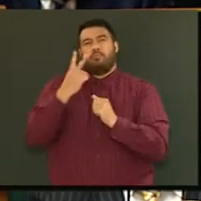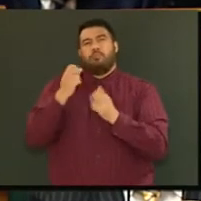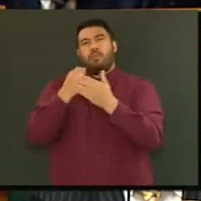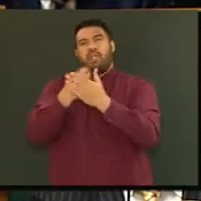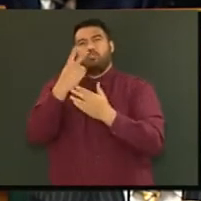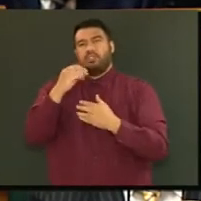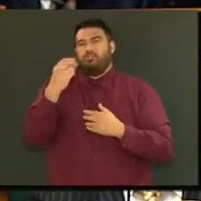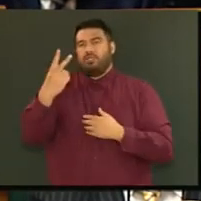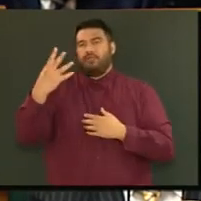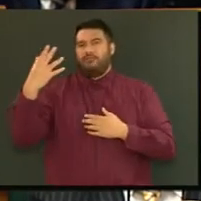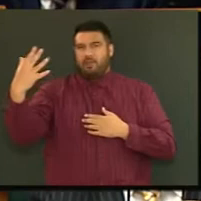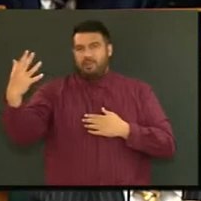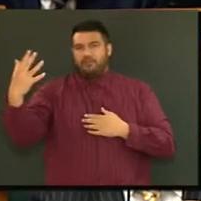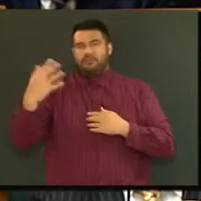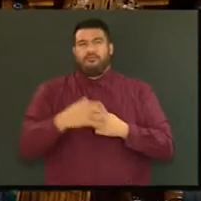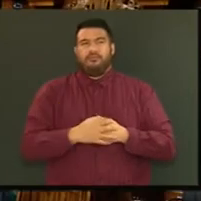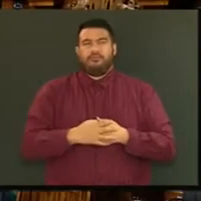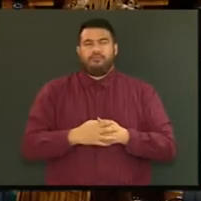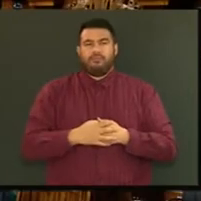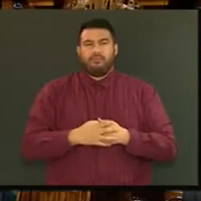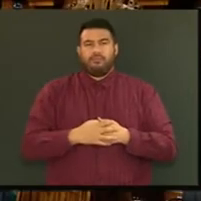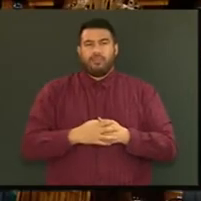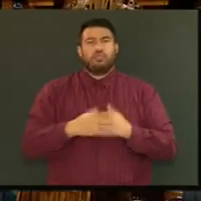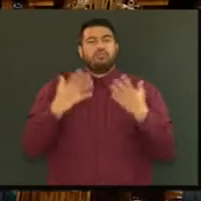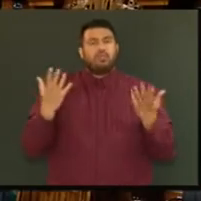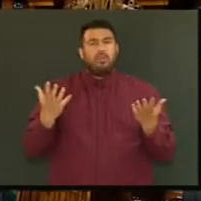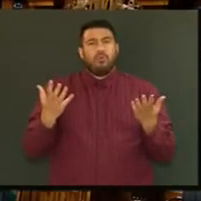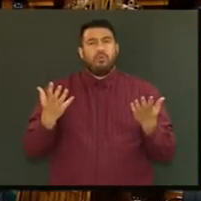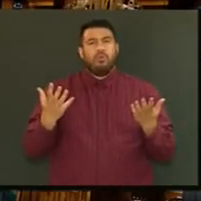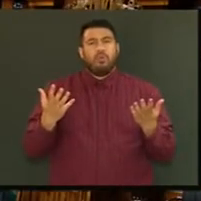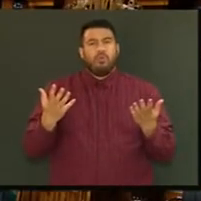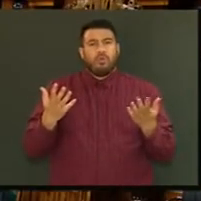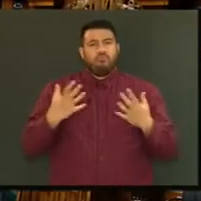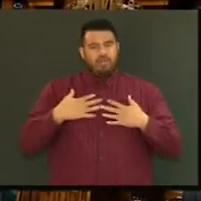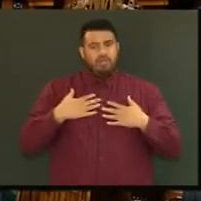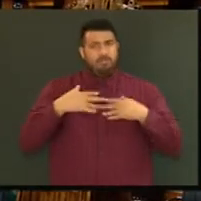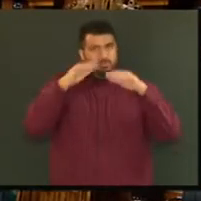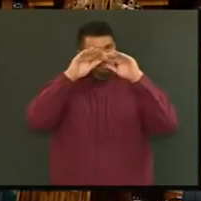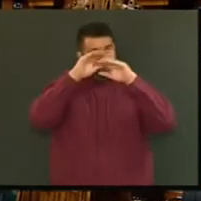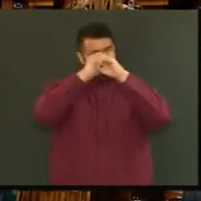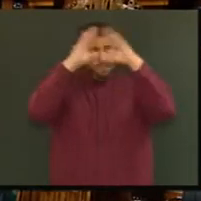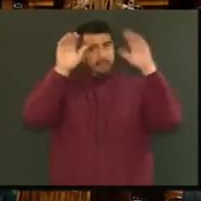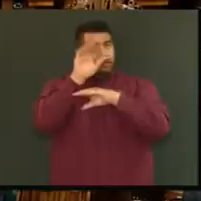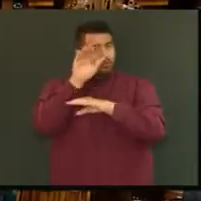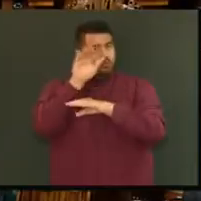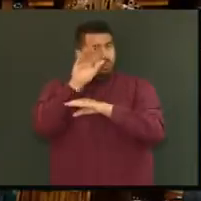of GDP by 2020. Mr. Speaker, we owe it to our future to take that